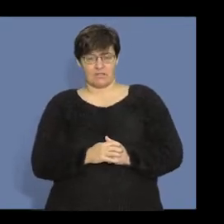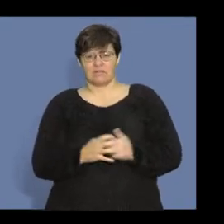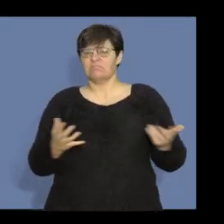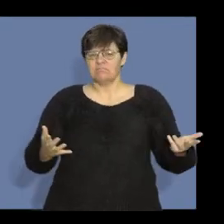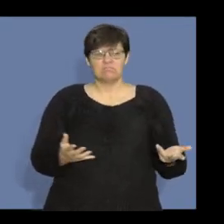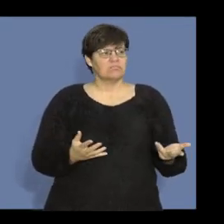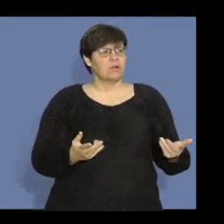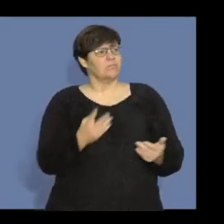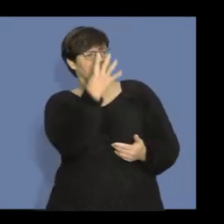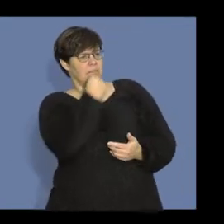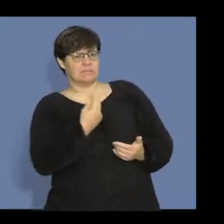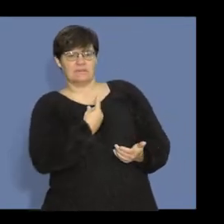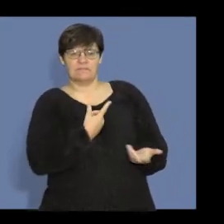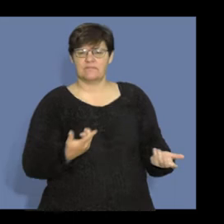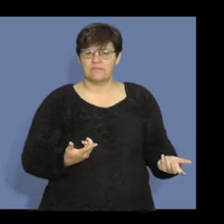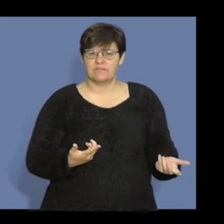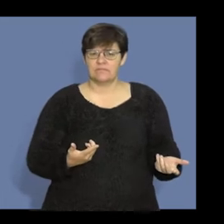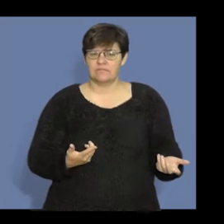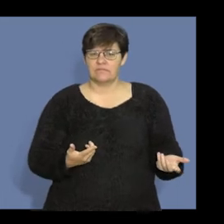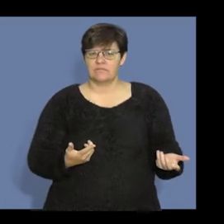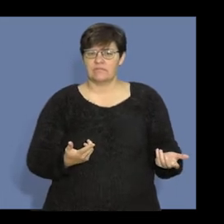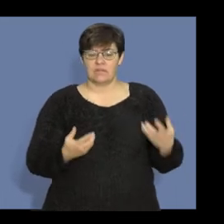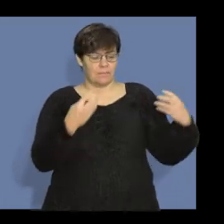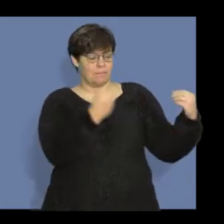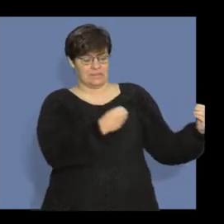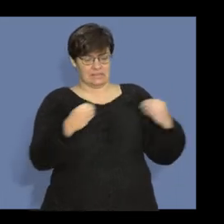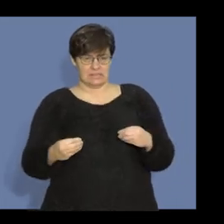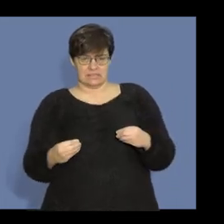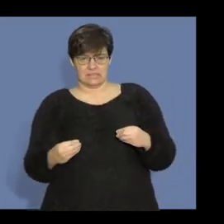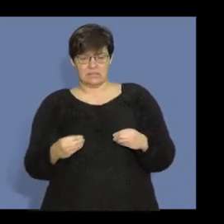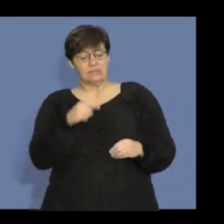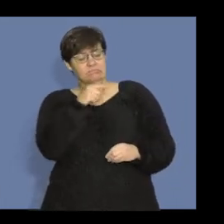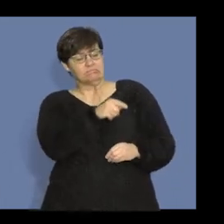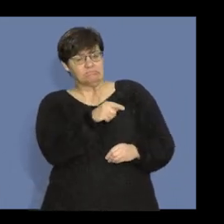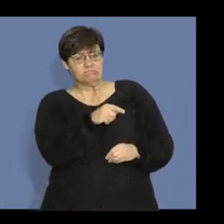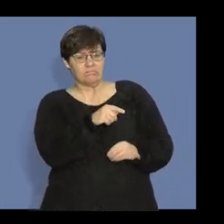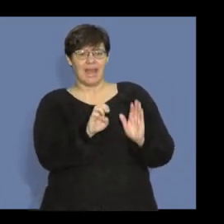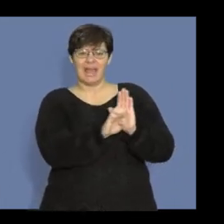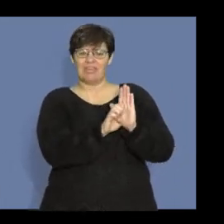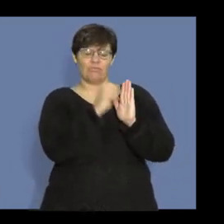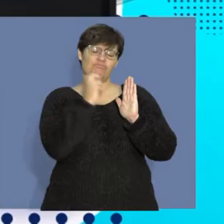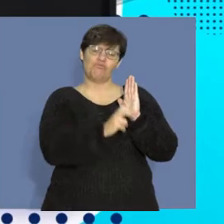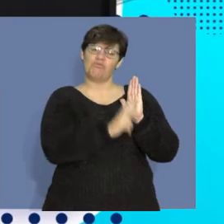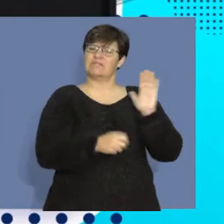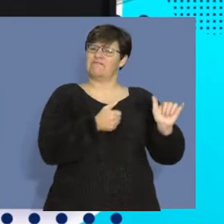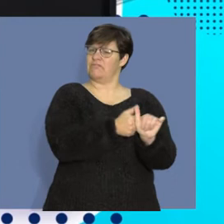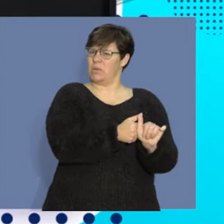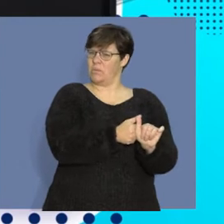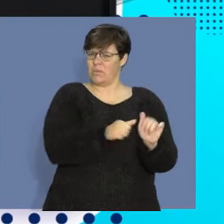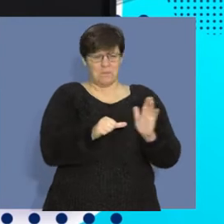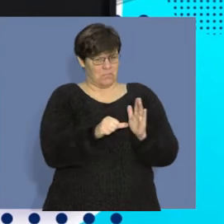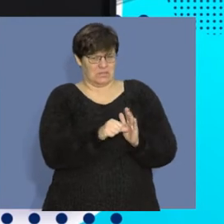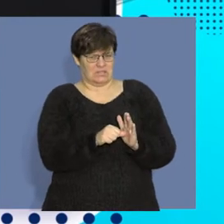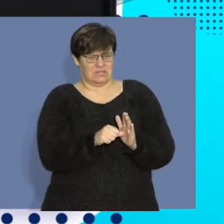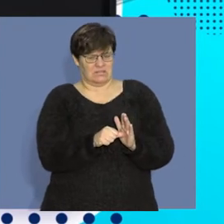Ask yourself the question, why are business ethics important in accounting? And this is where we